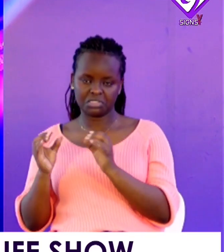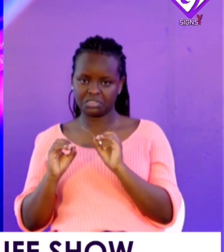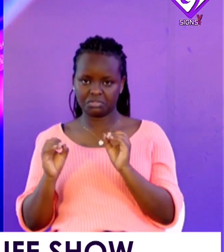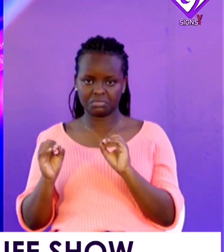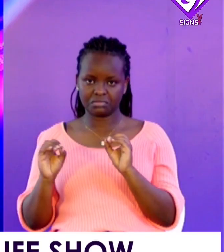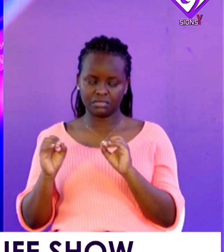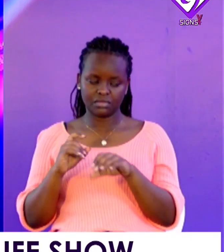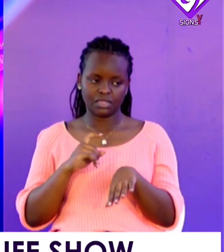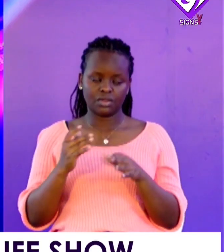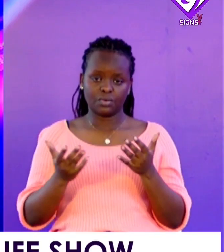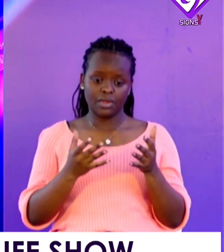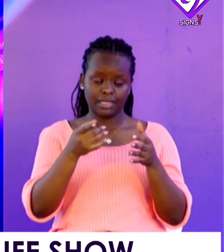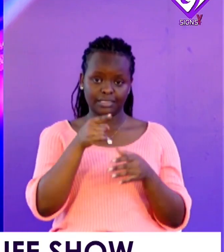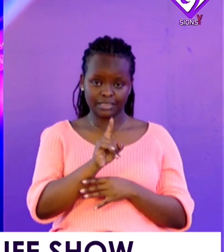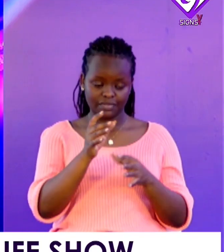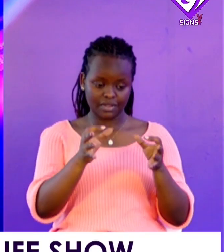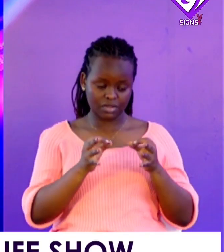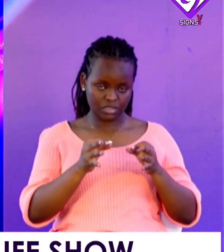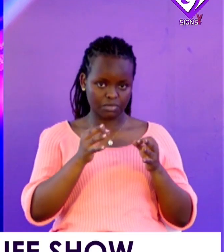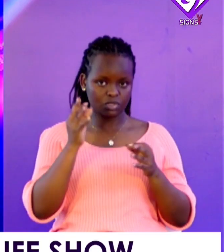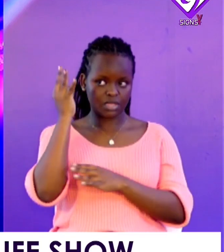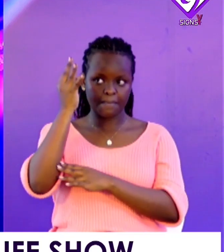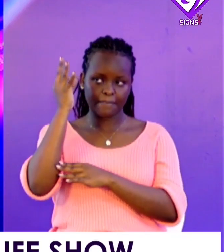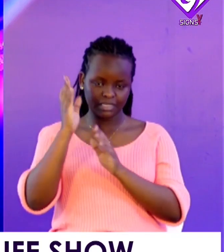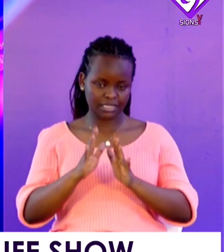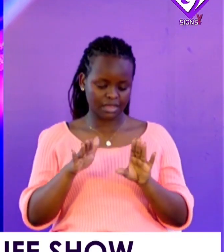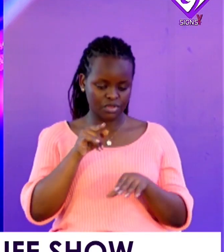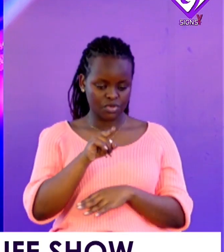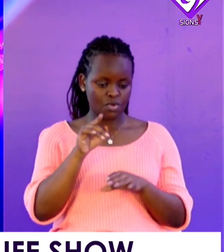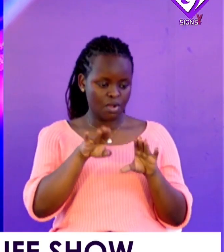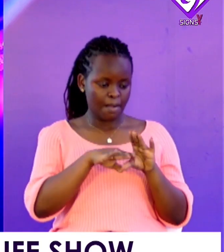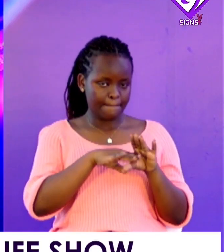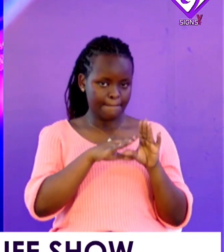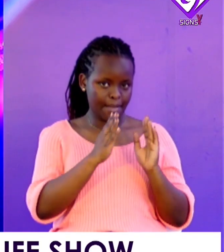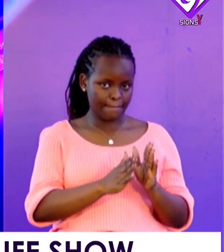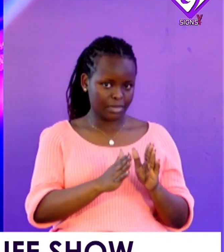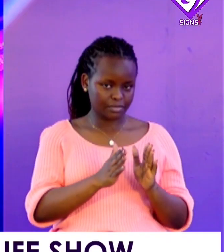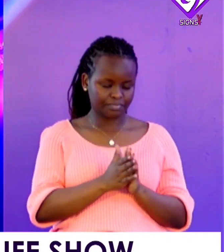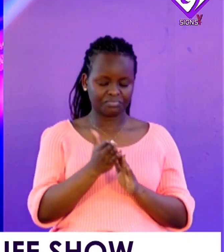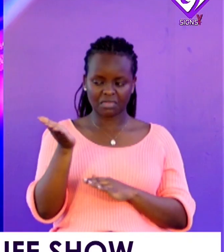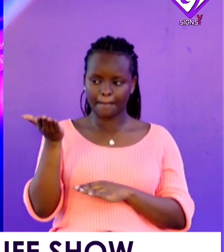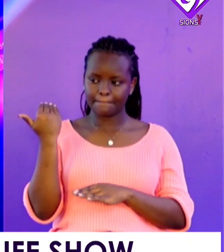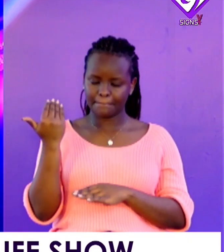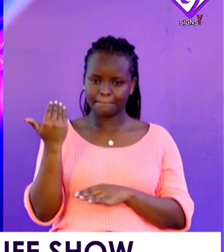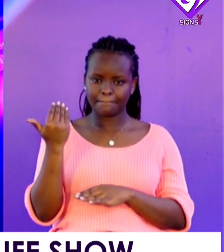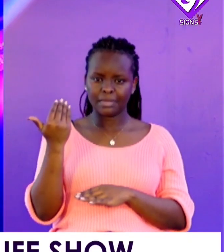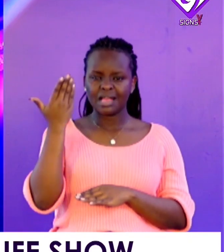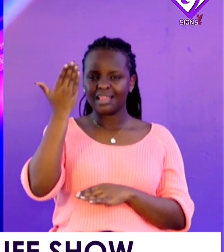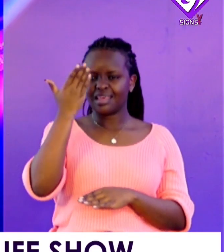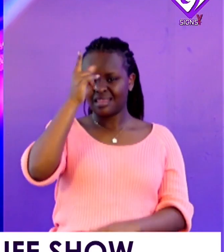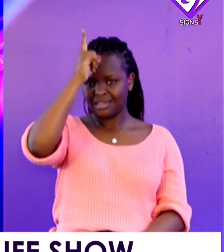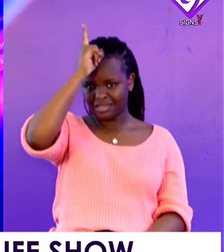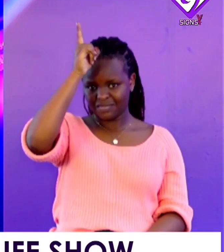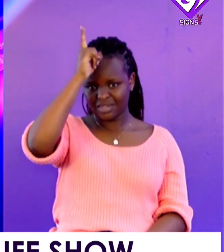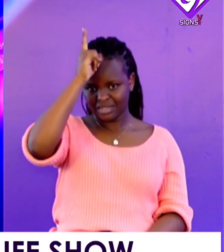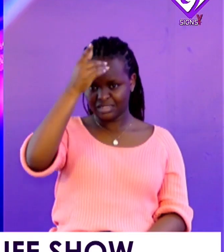where you are accountable to the pastor or where you are a member, back there in the villages, you find